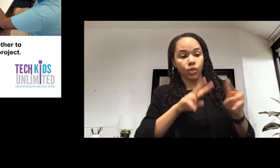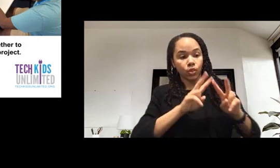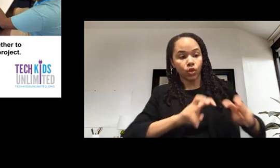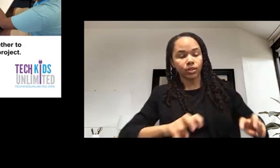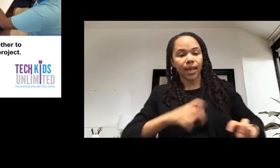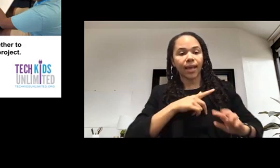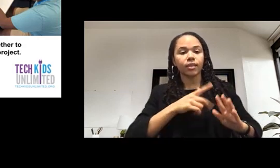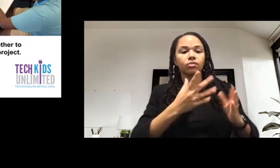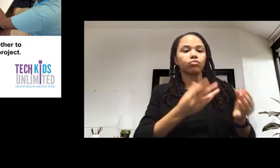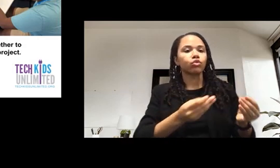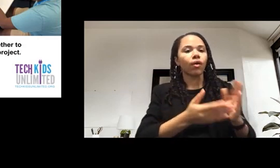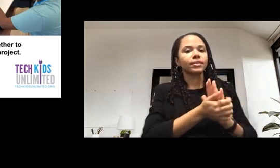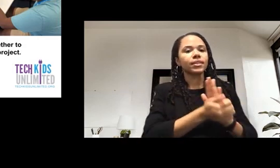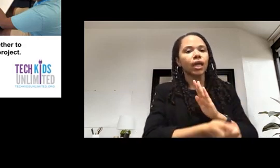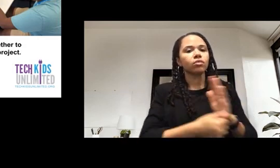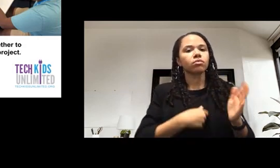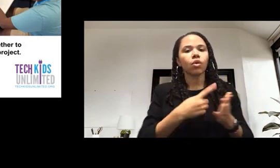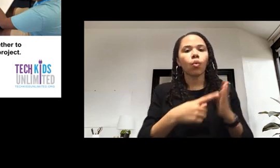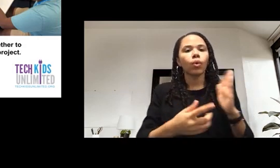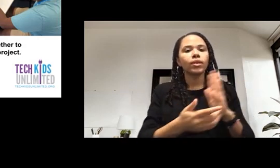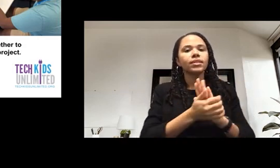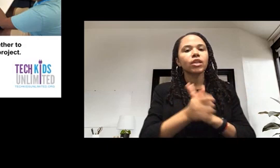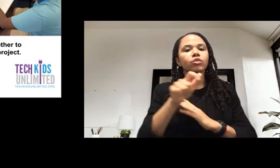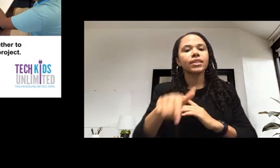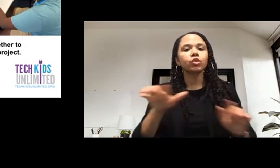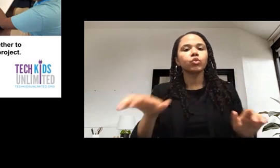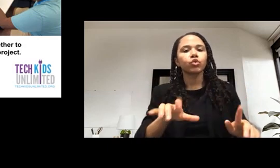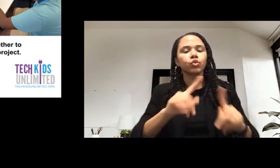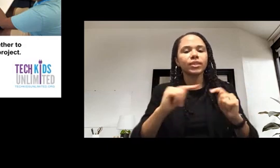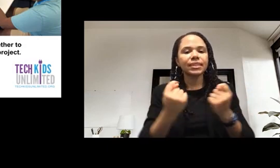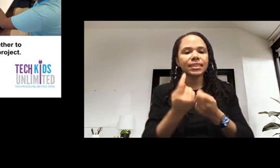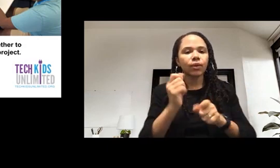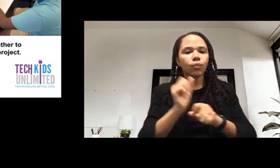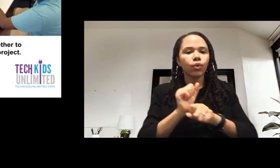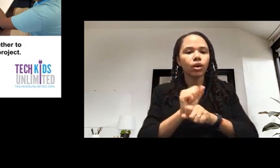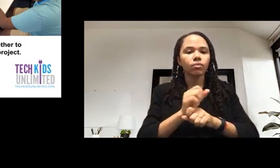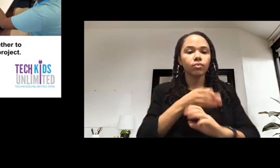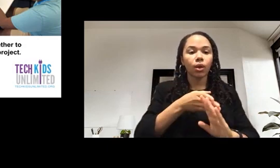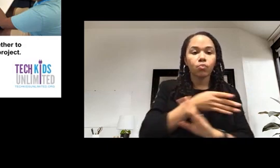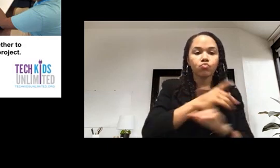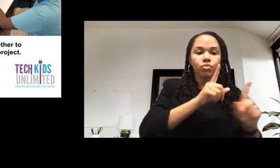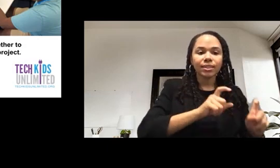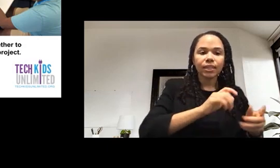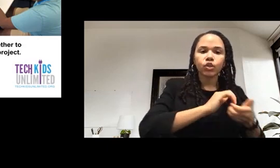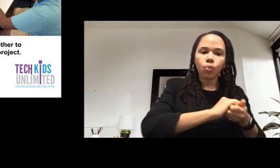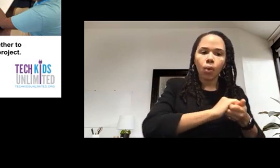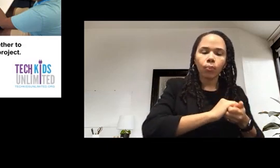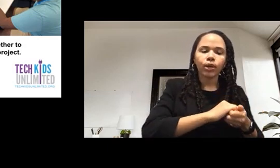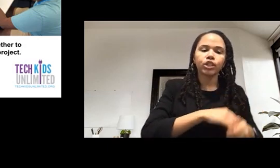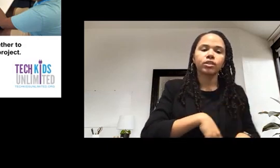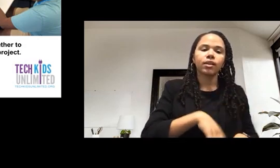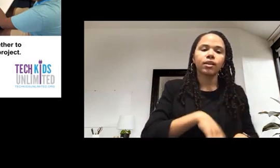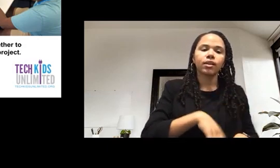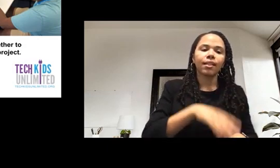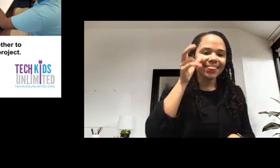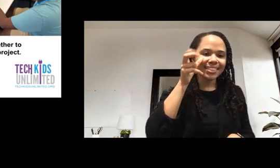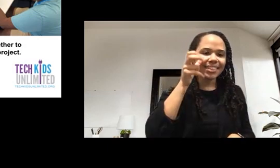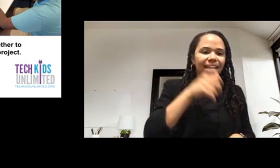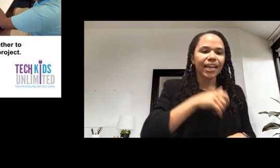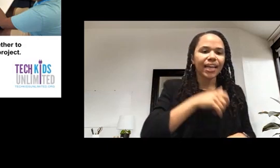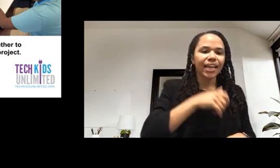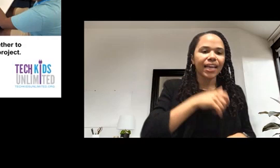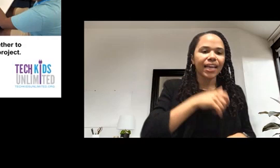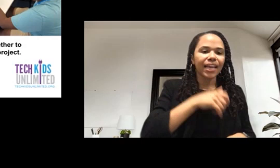do teamwork? And at pre-test, they listed all these different things, cooperation, listening, communication, patience, planning,